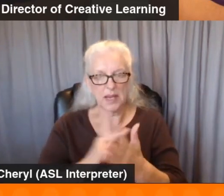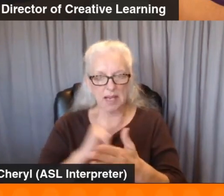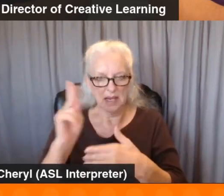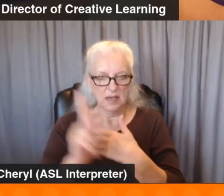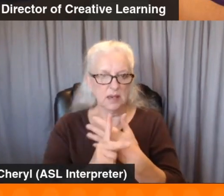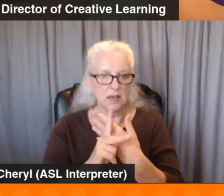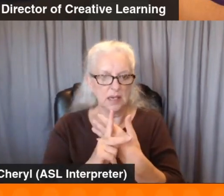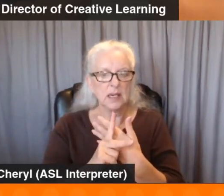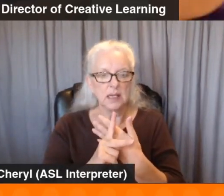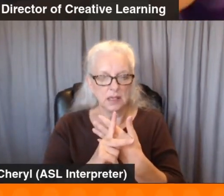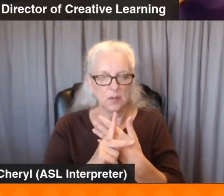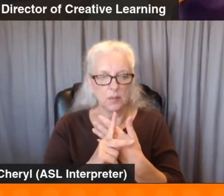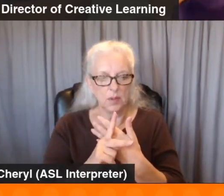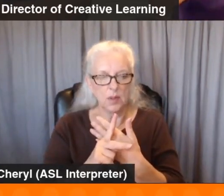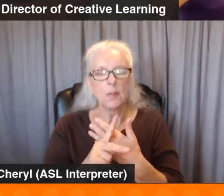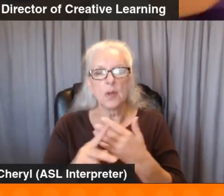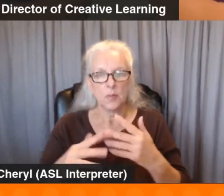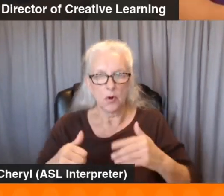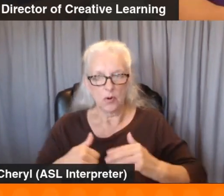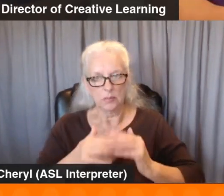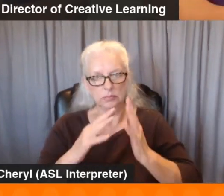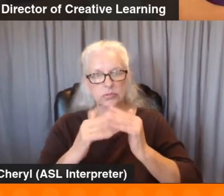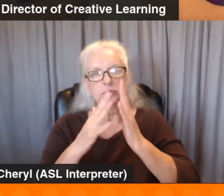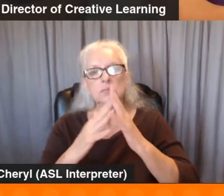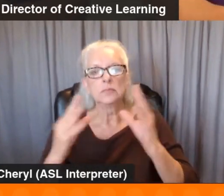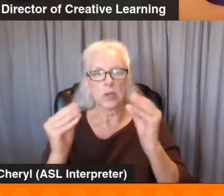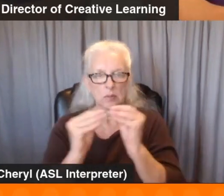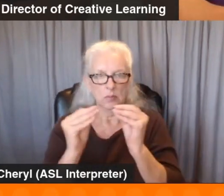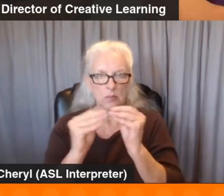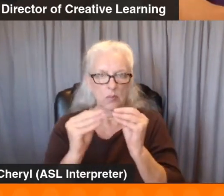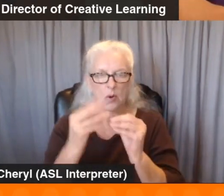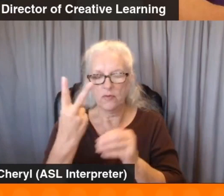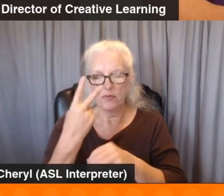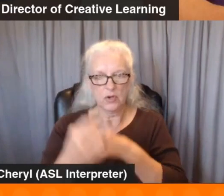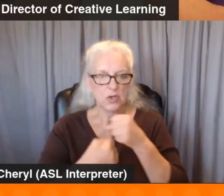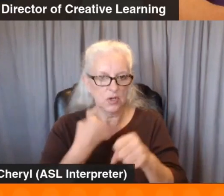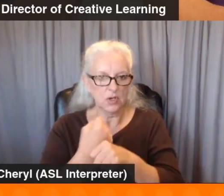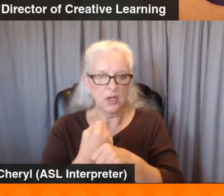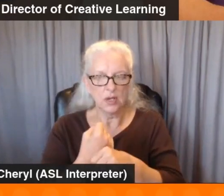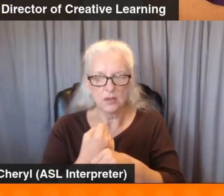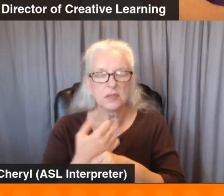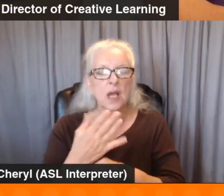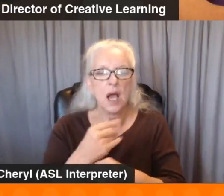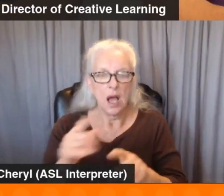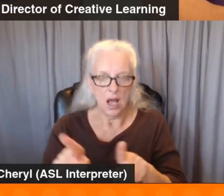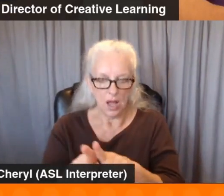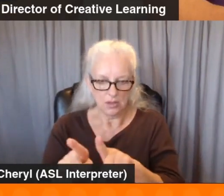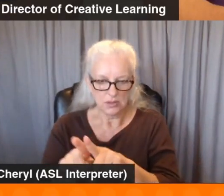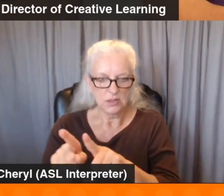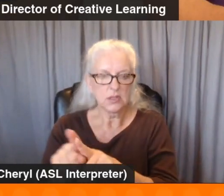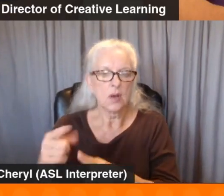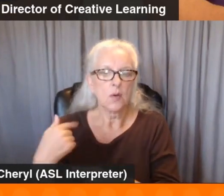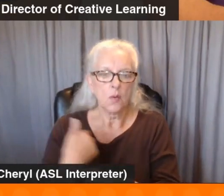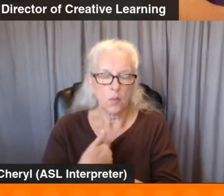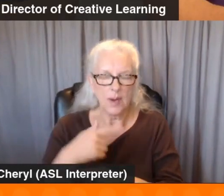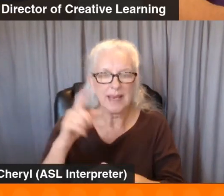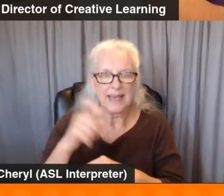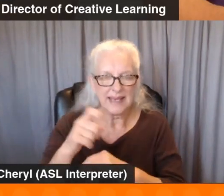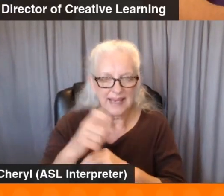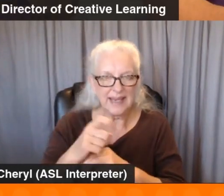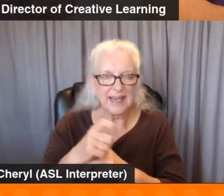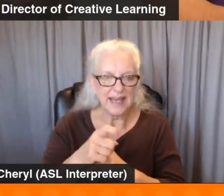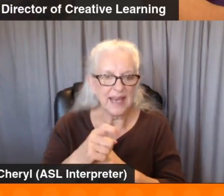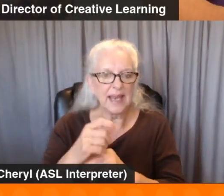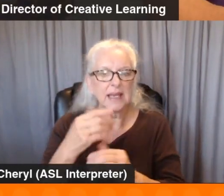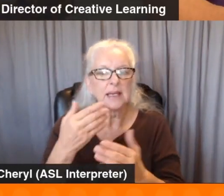2 years. The SCC, though, is only one of our programs that we use to facilitate engagement with educators. I also want to